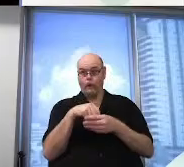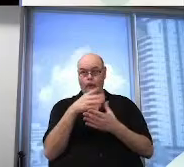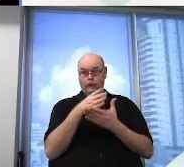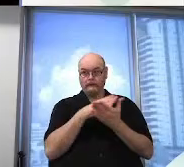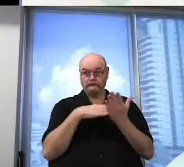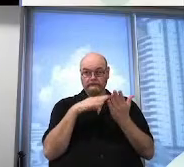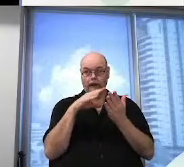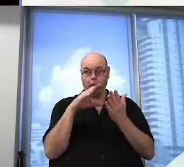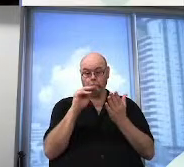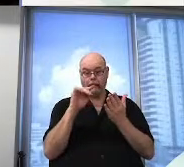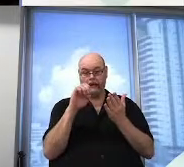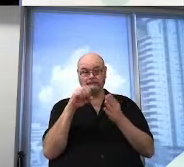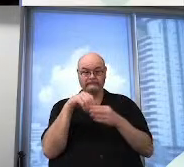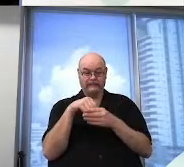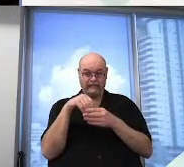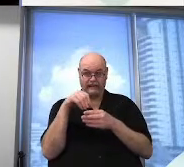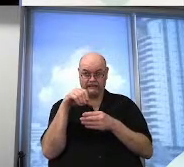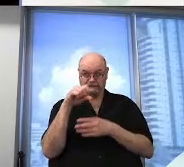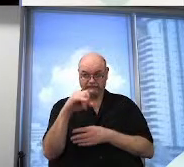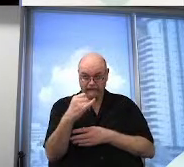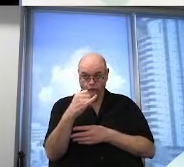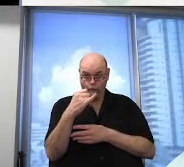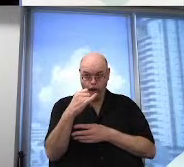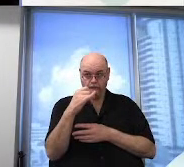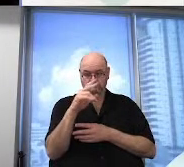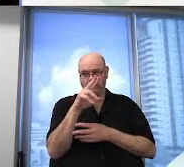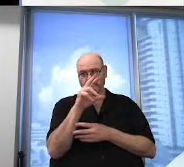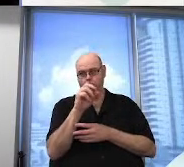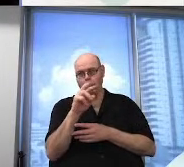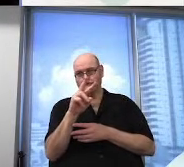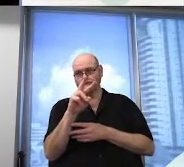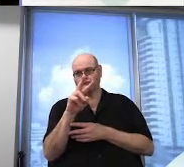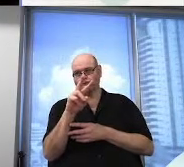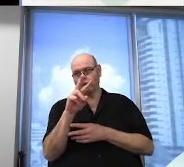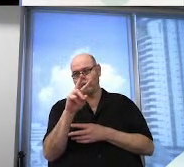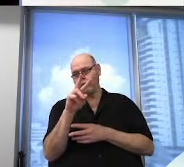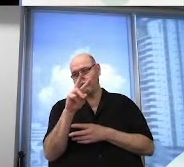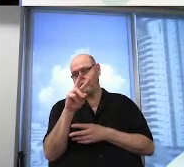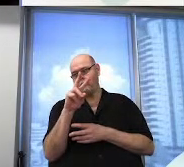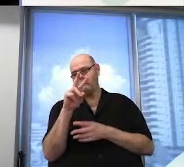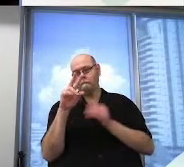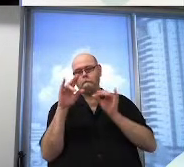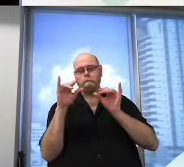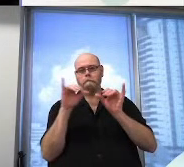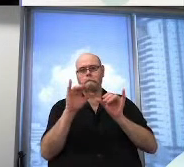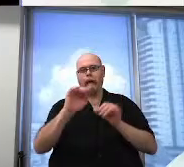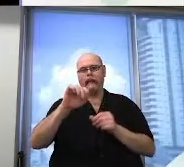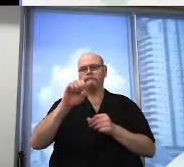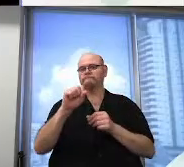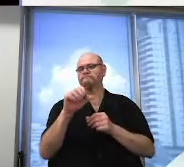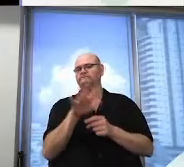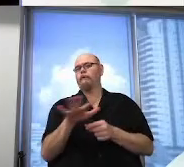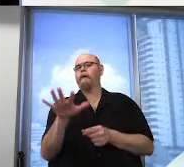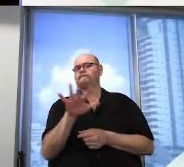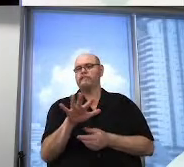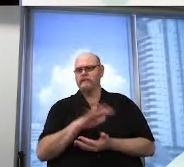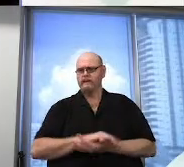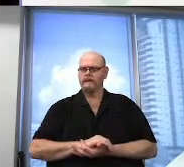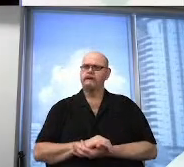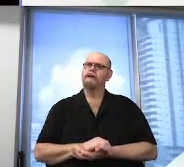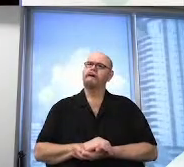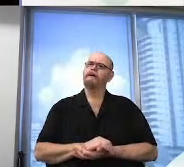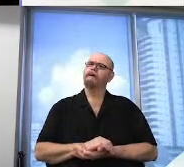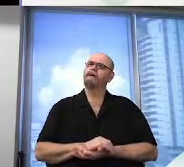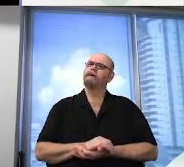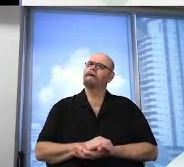including some of the miles in San Juan, I'll say to 302 miles roughly. So one of my colleagues told me that